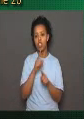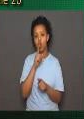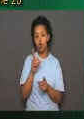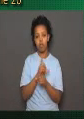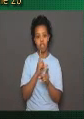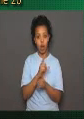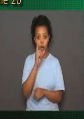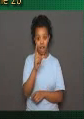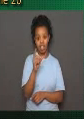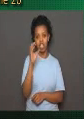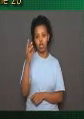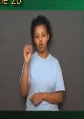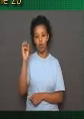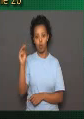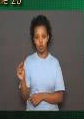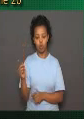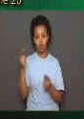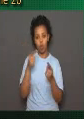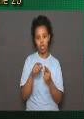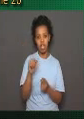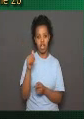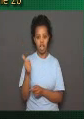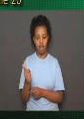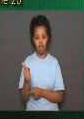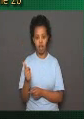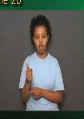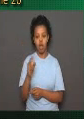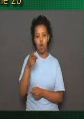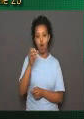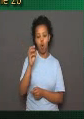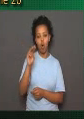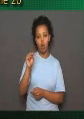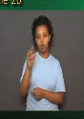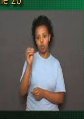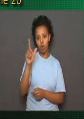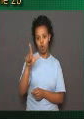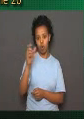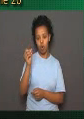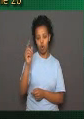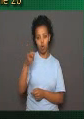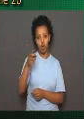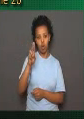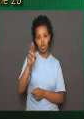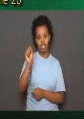chromosome is transferred to another non-homologous chromosome.